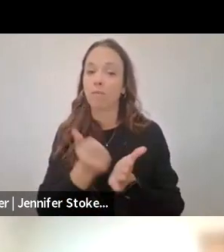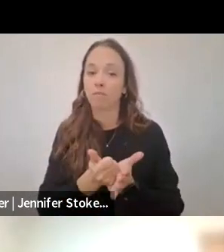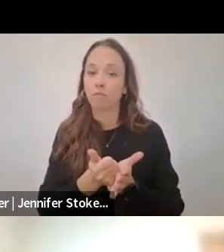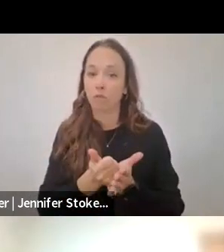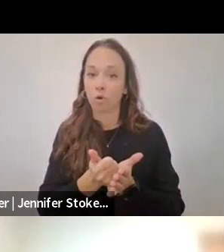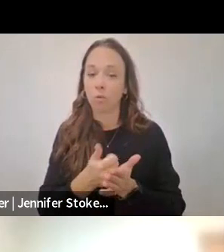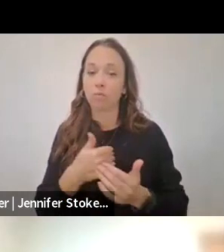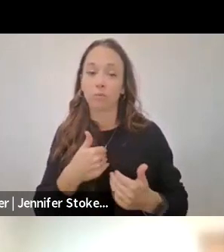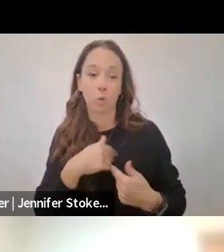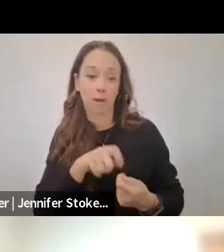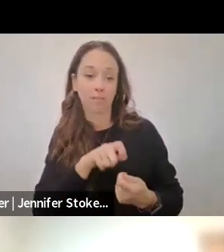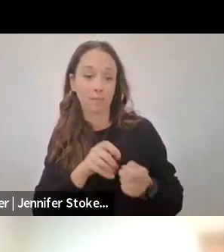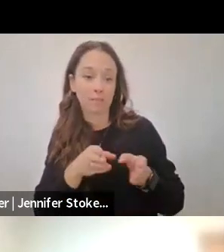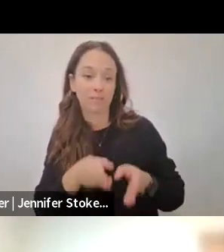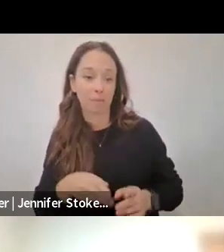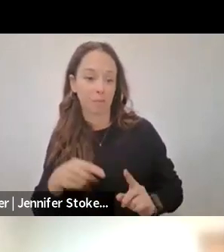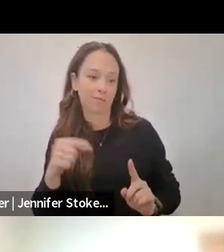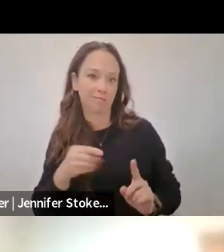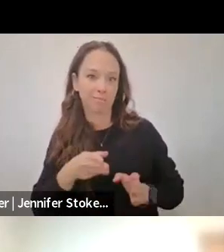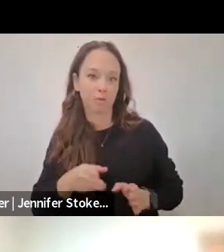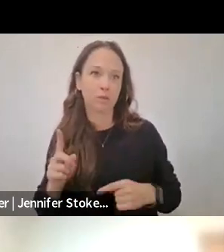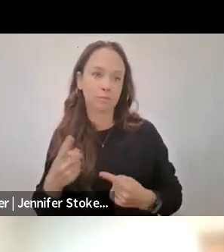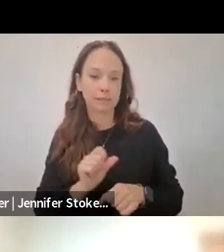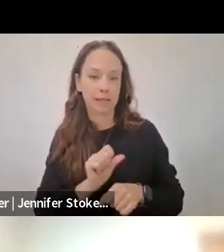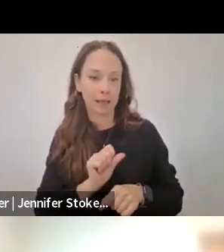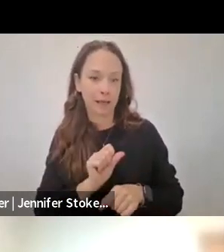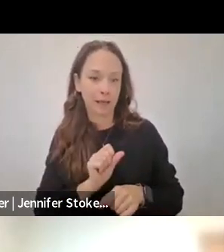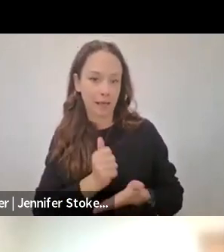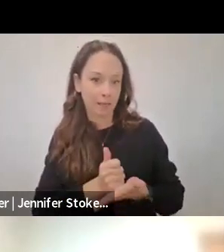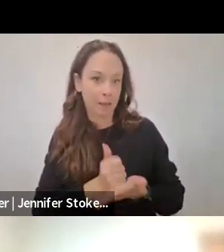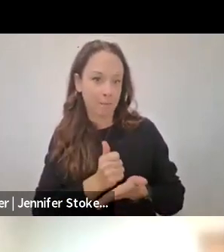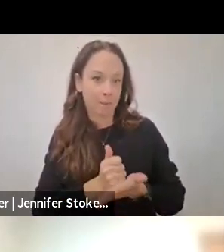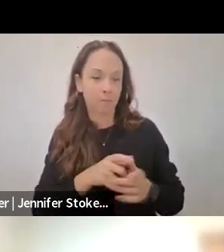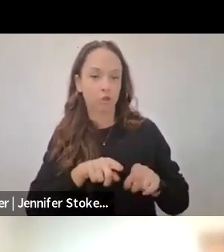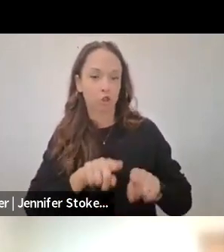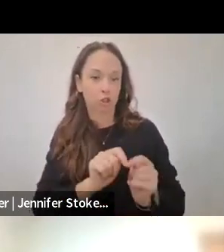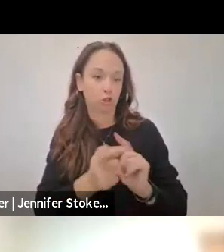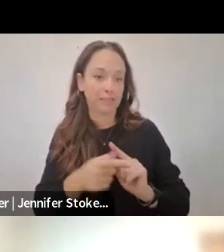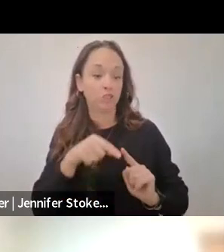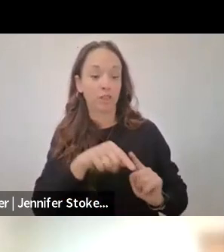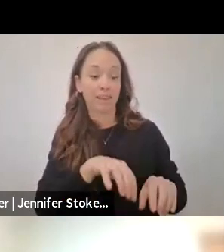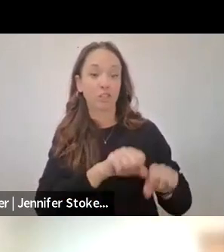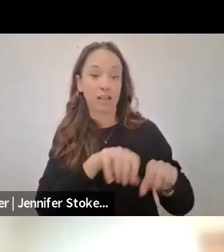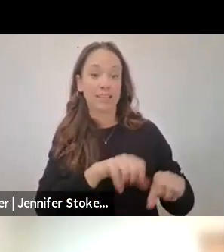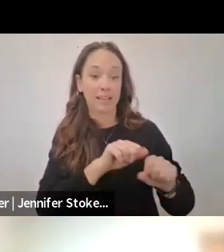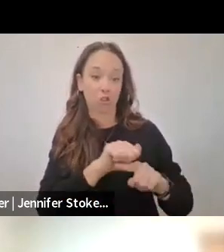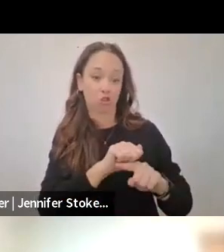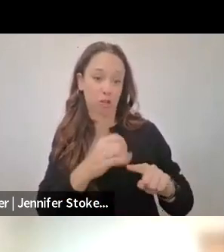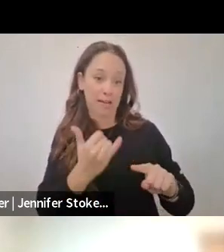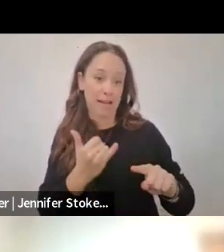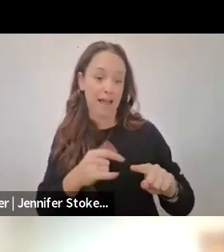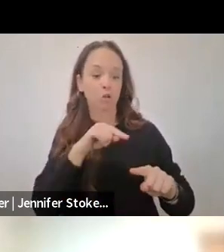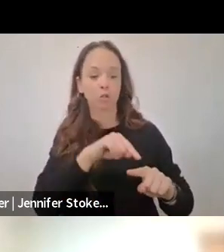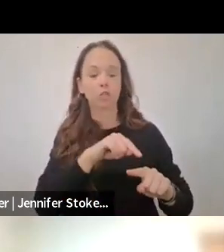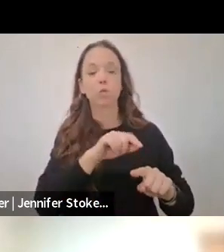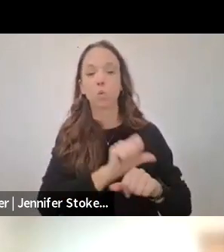person that was actually helping us doing the translations, taking some trainings, and she's in the road to